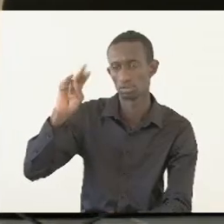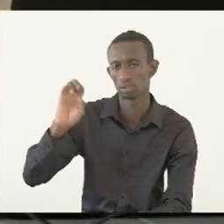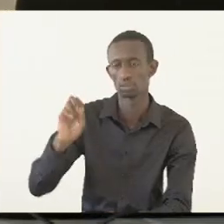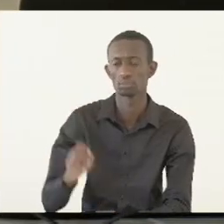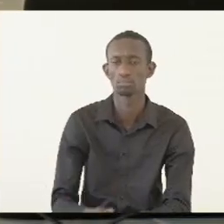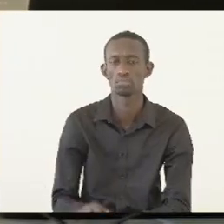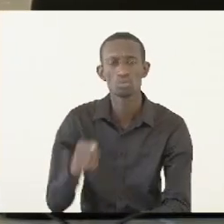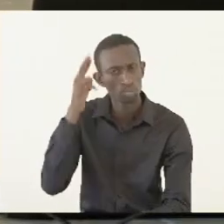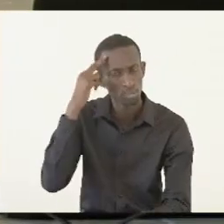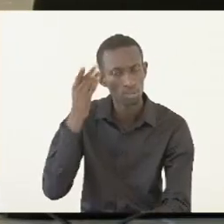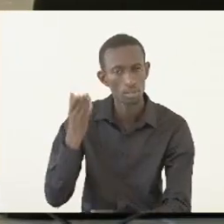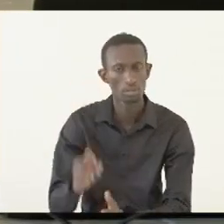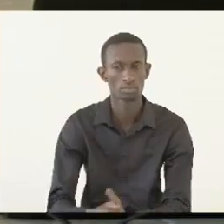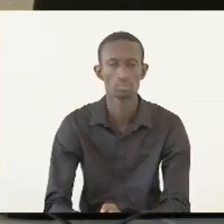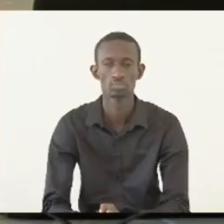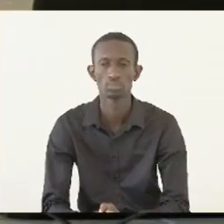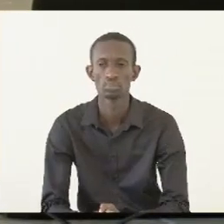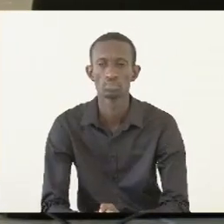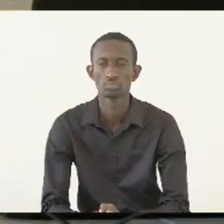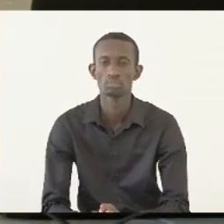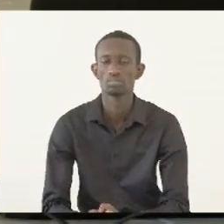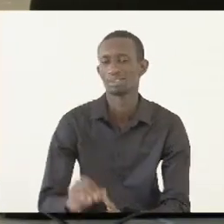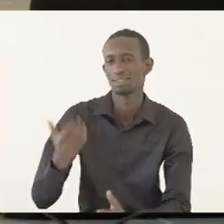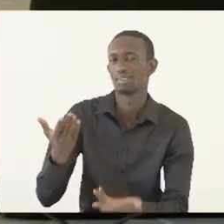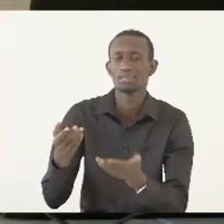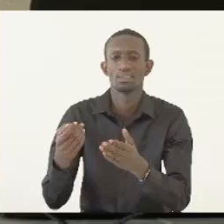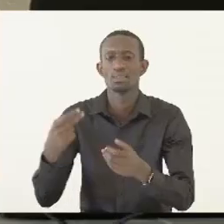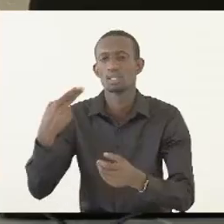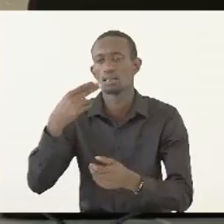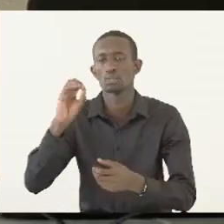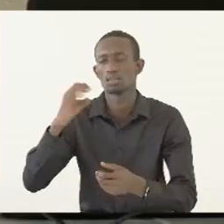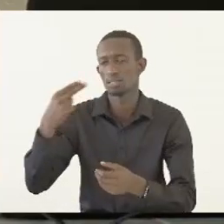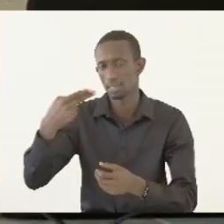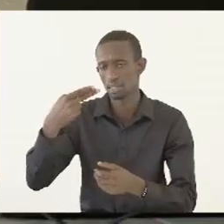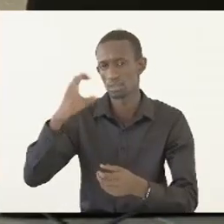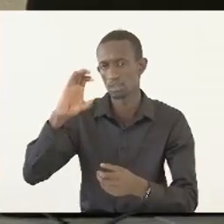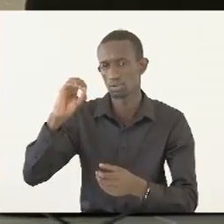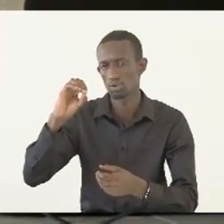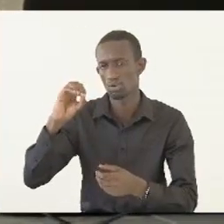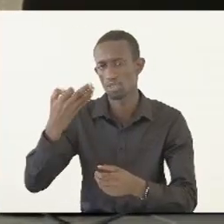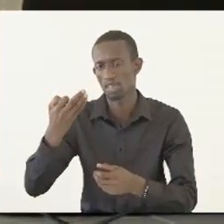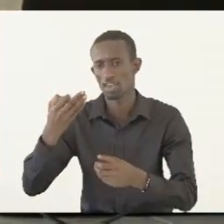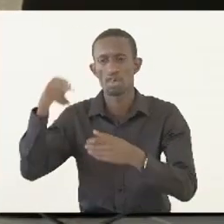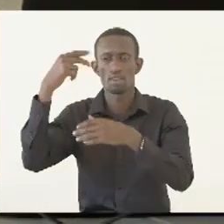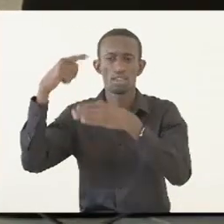You remember this with other particles like HCO3 negative or